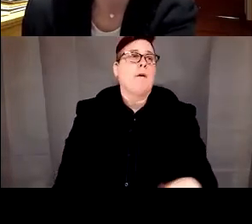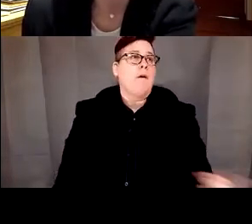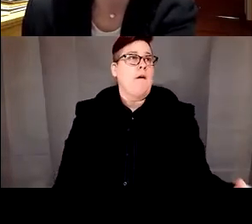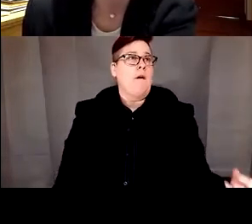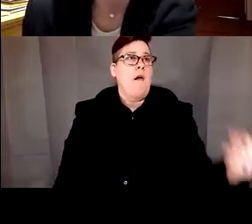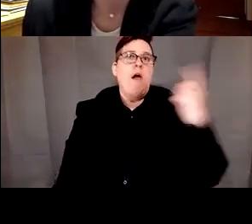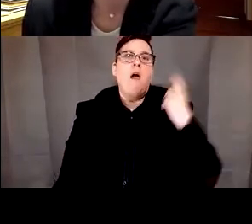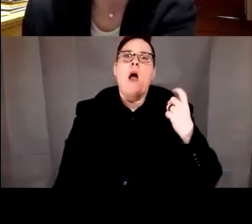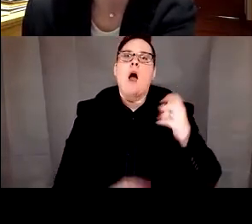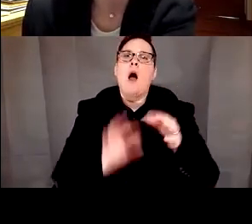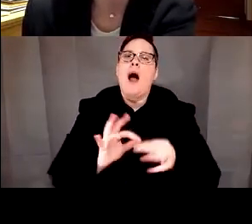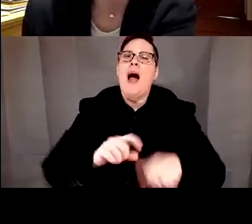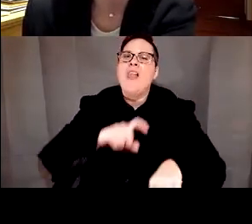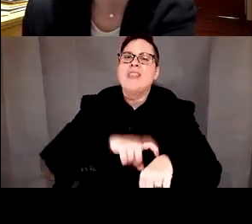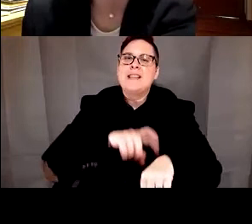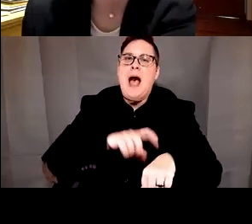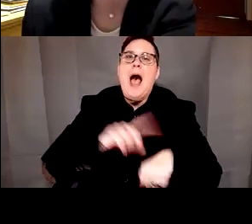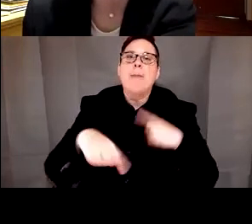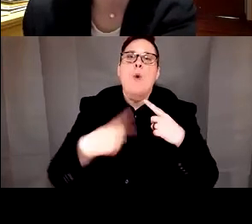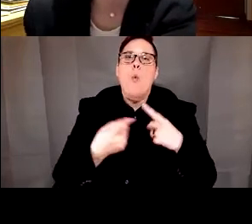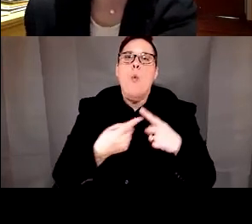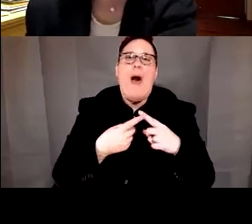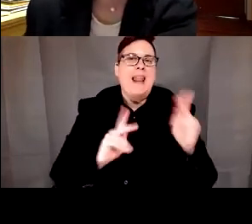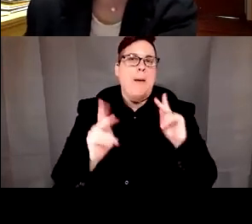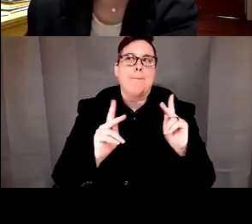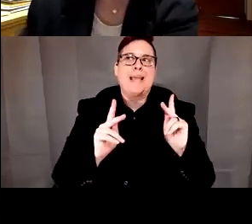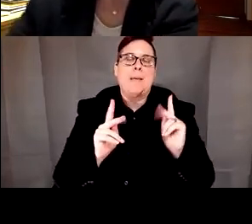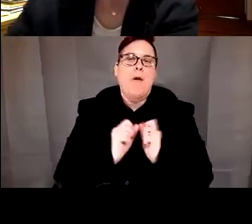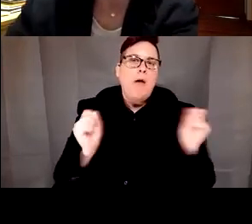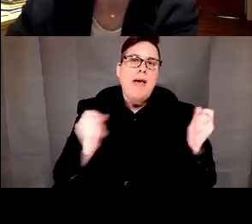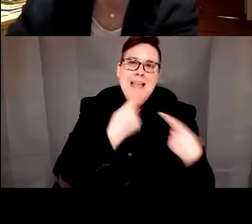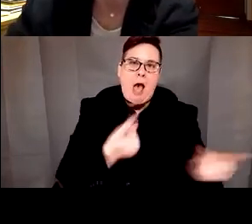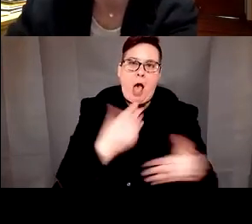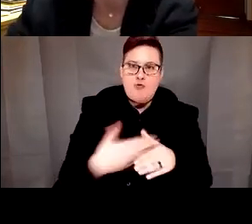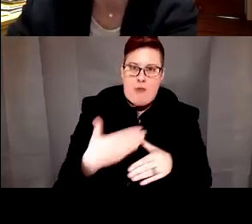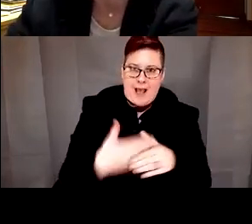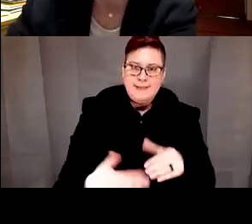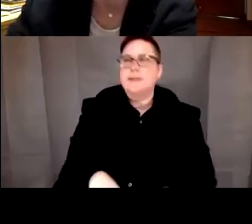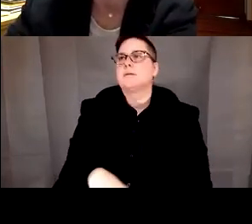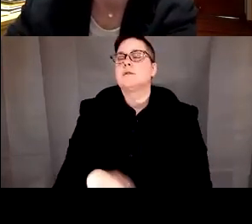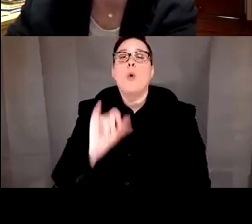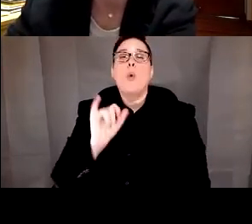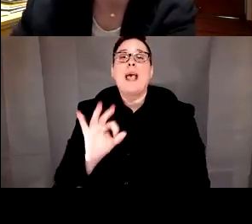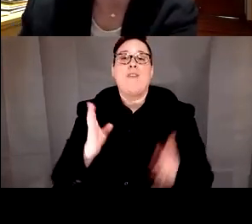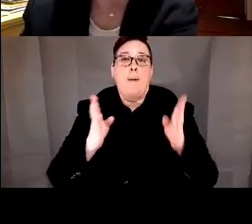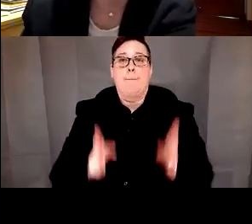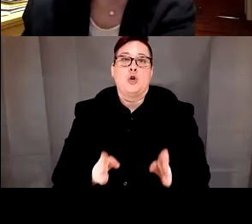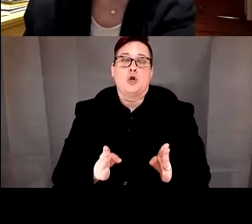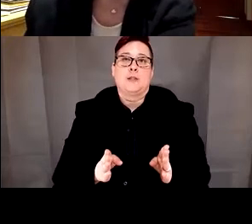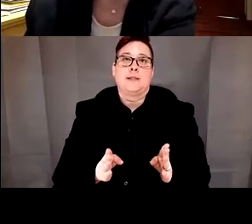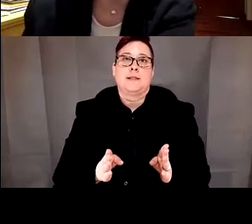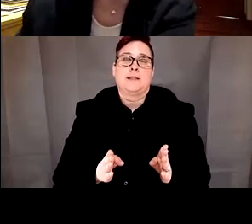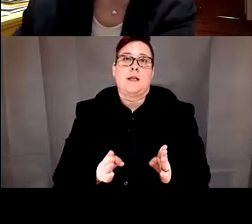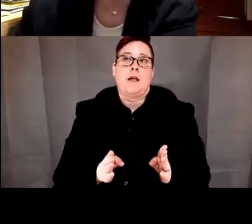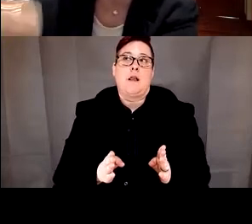time course of revelations about harassment. So when someone brings a claim of harassment,